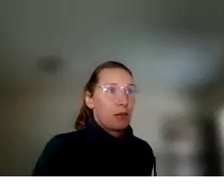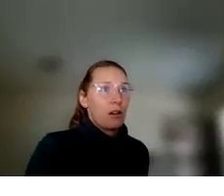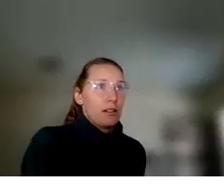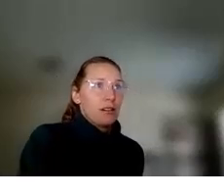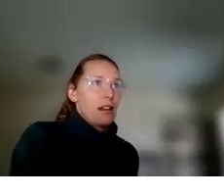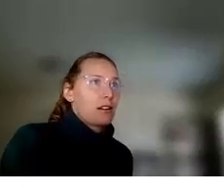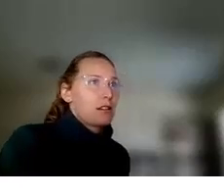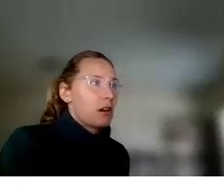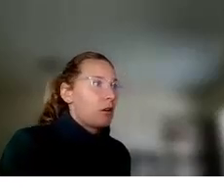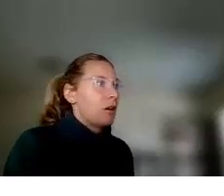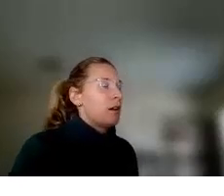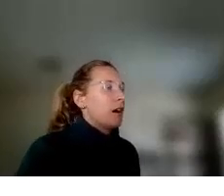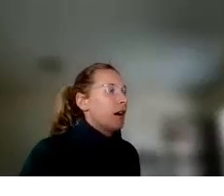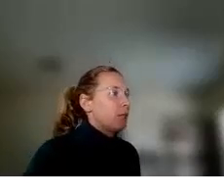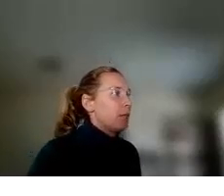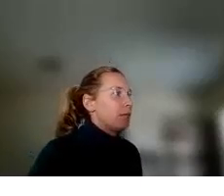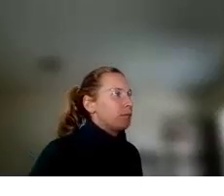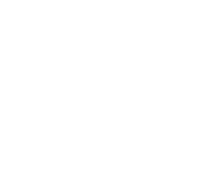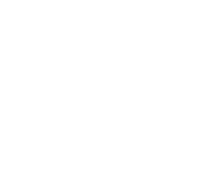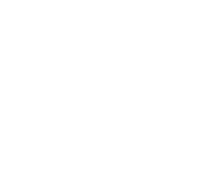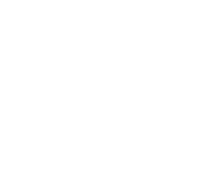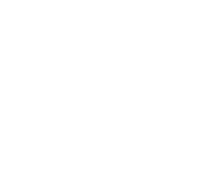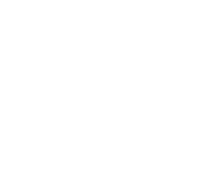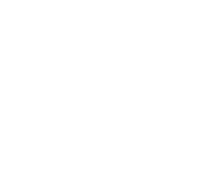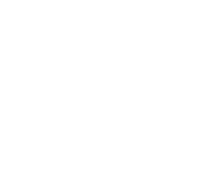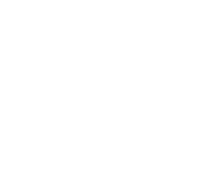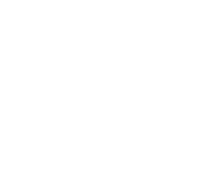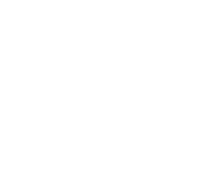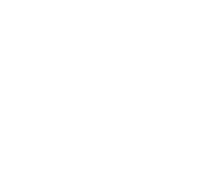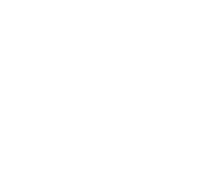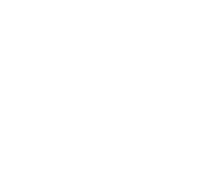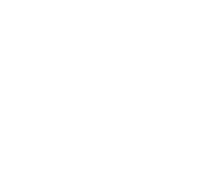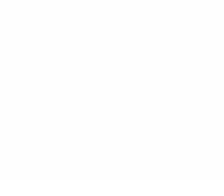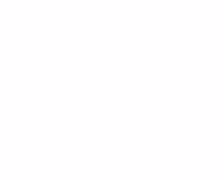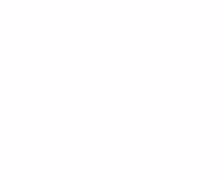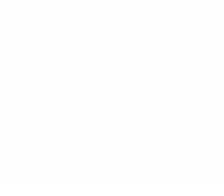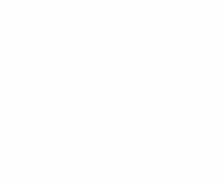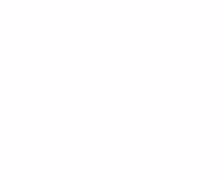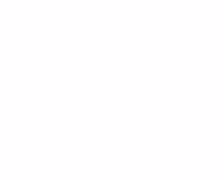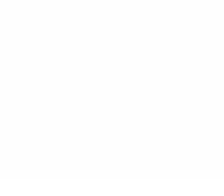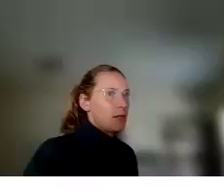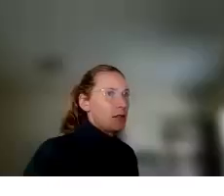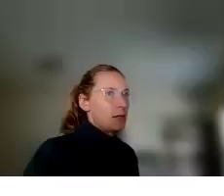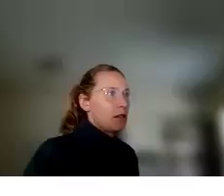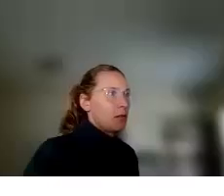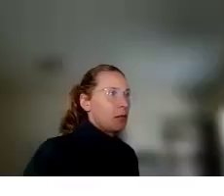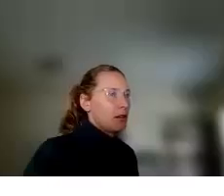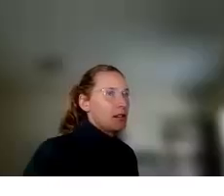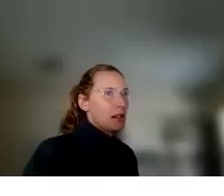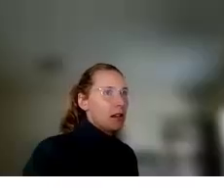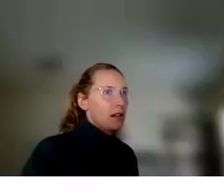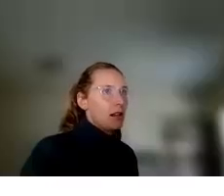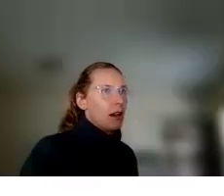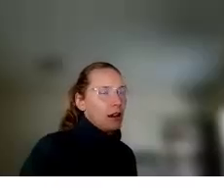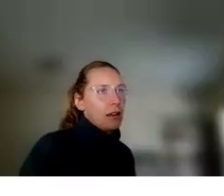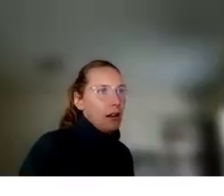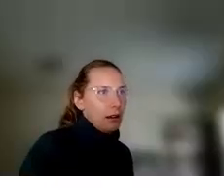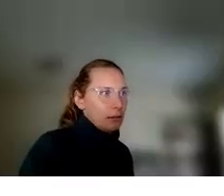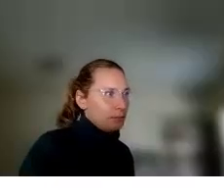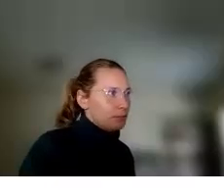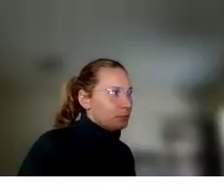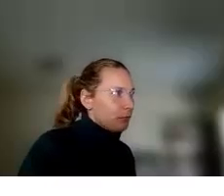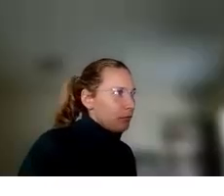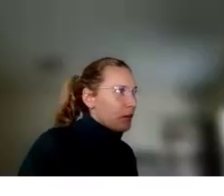for 7-1 and later. So, Mhm. I think our recommendation would be the same to keep them on